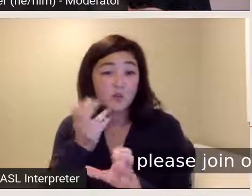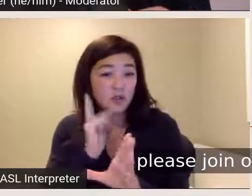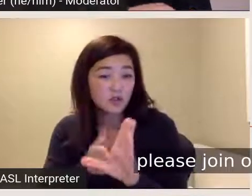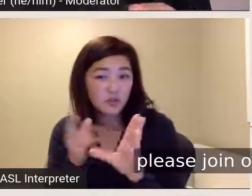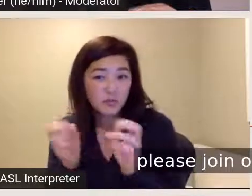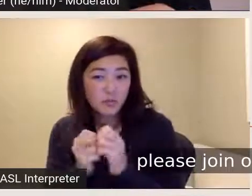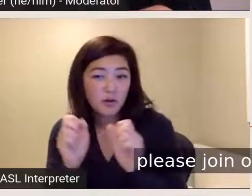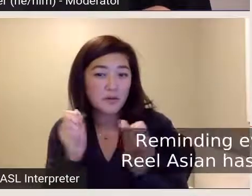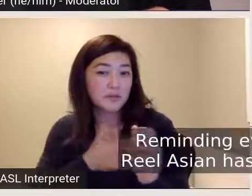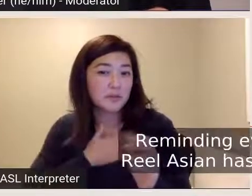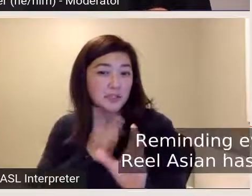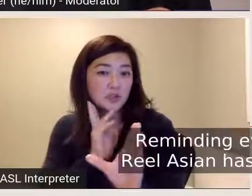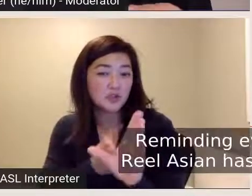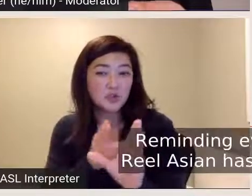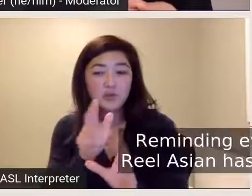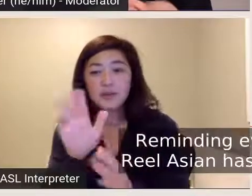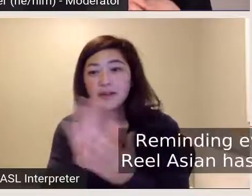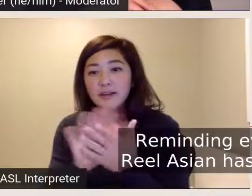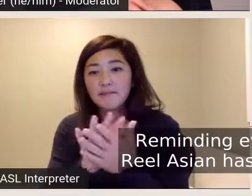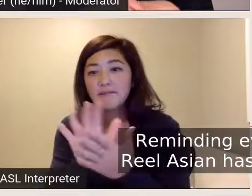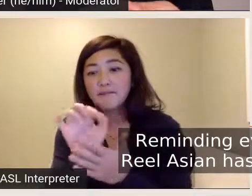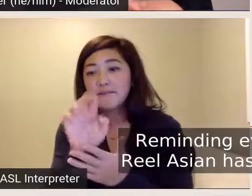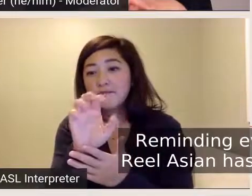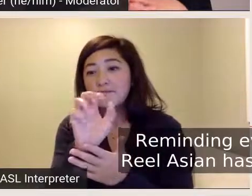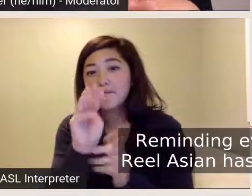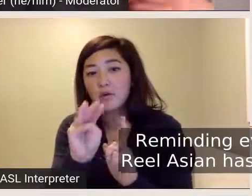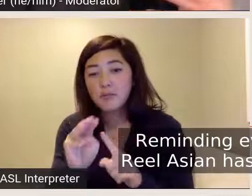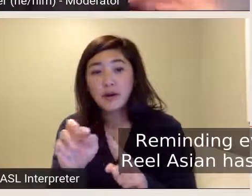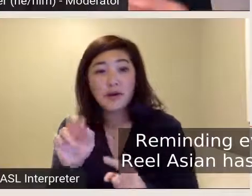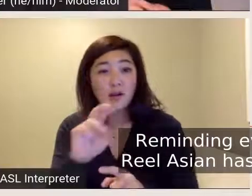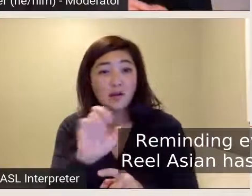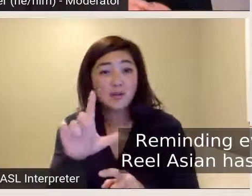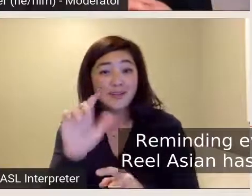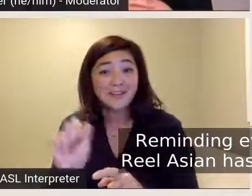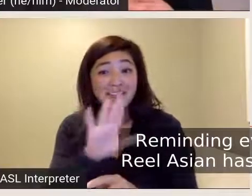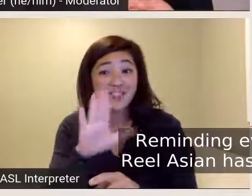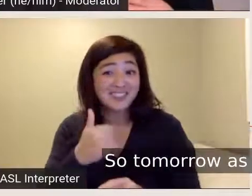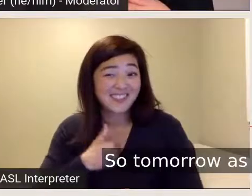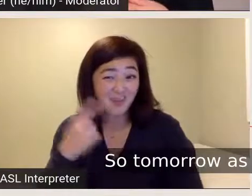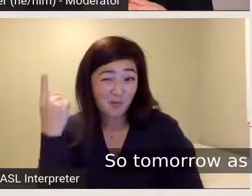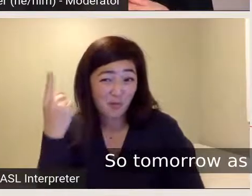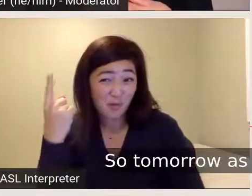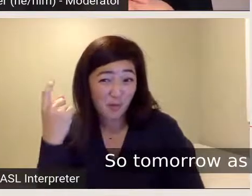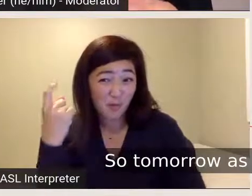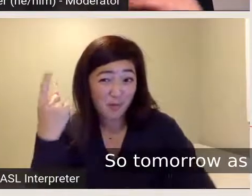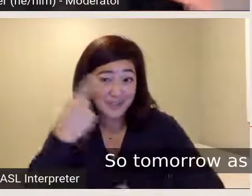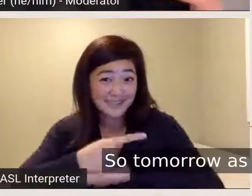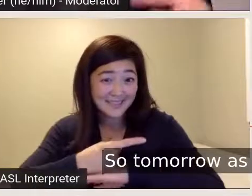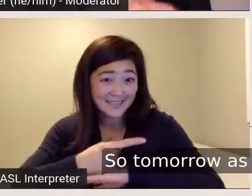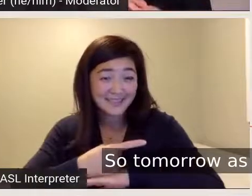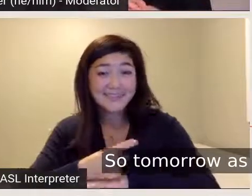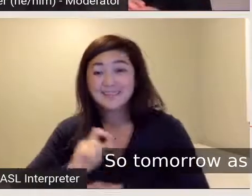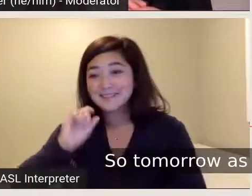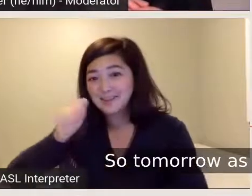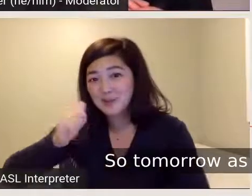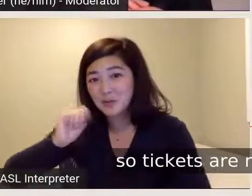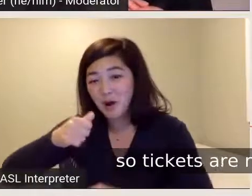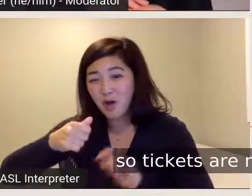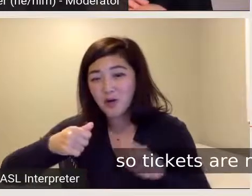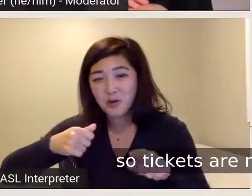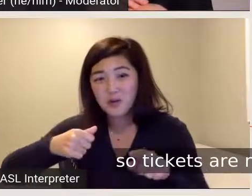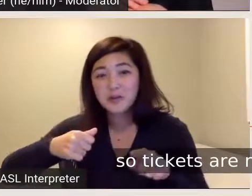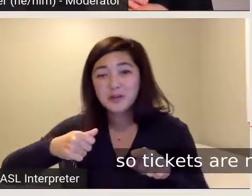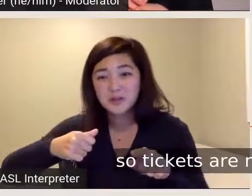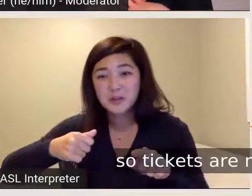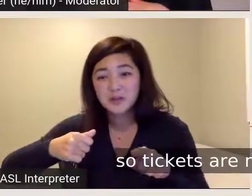forum. Reminding everybody that Relation has one more day. So tomorrow, as of this recording,